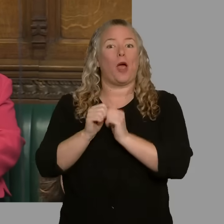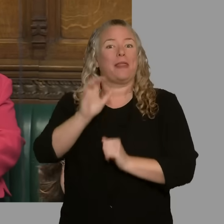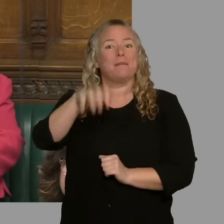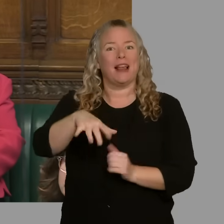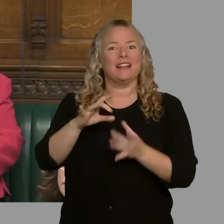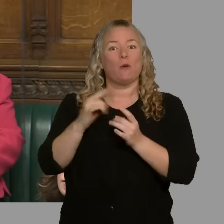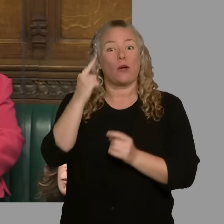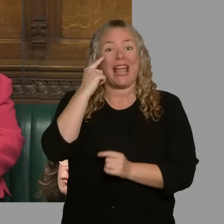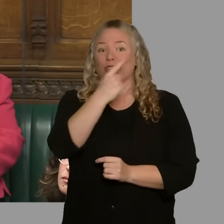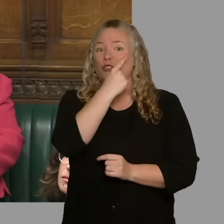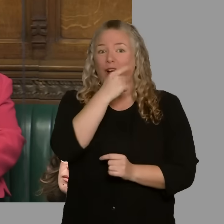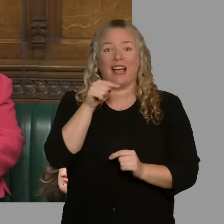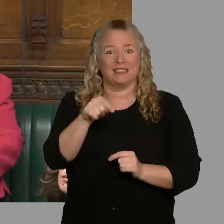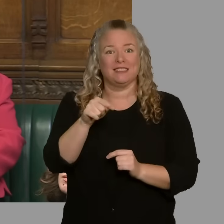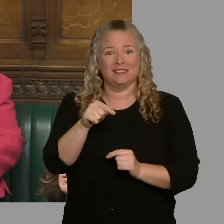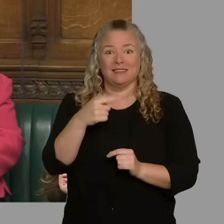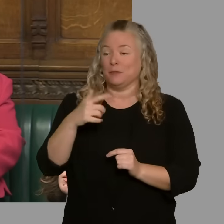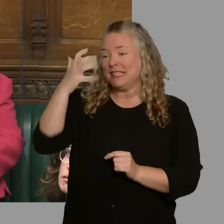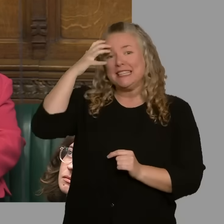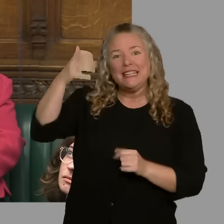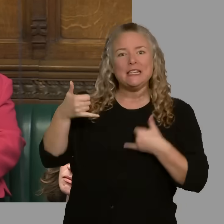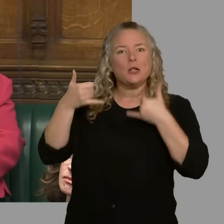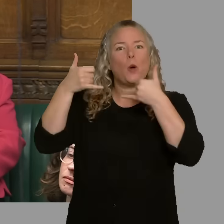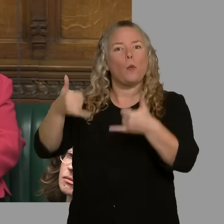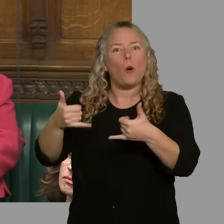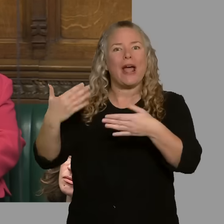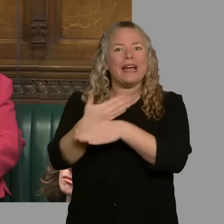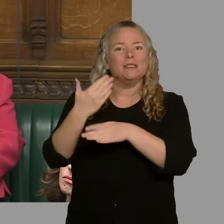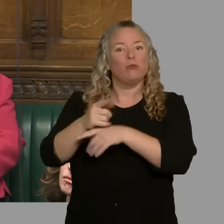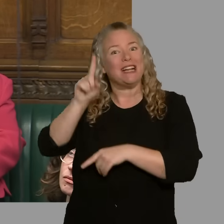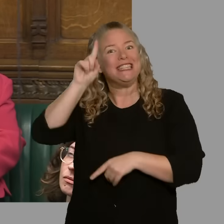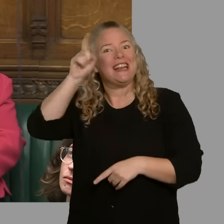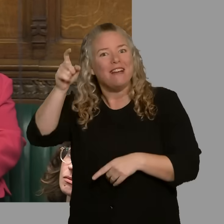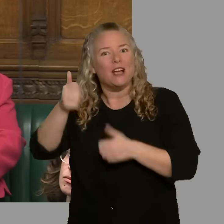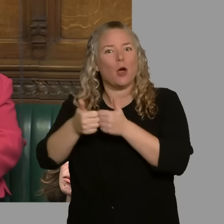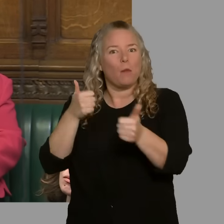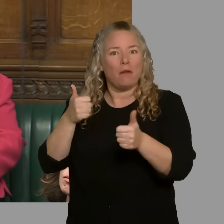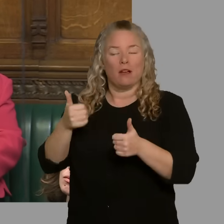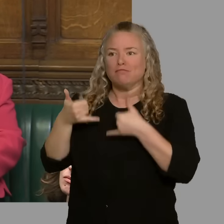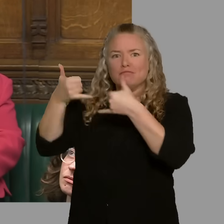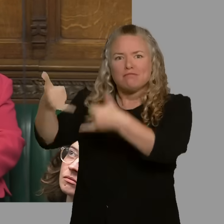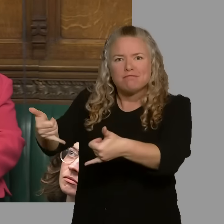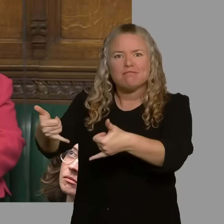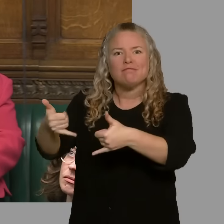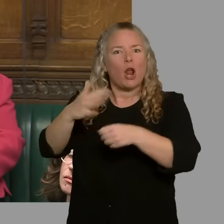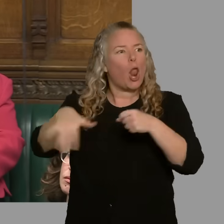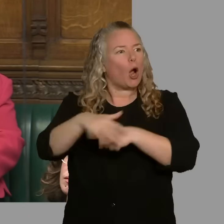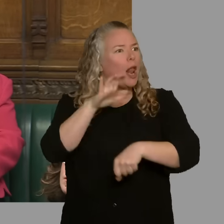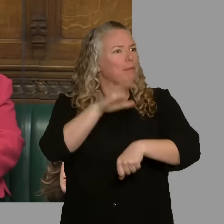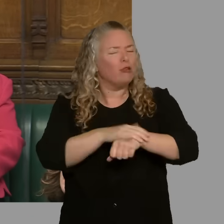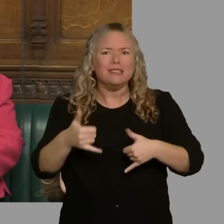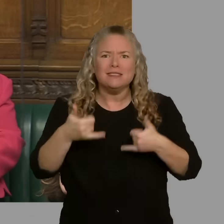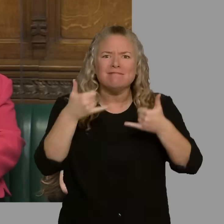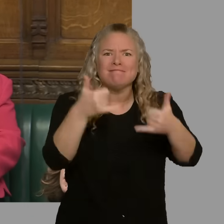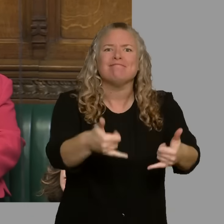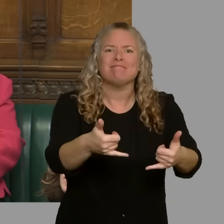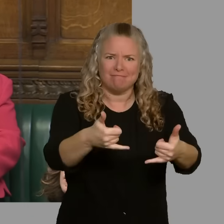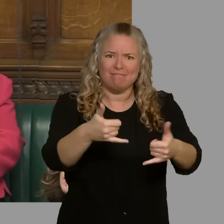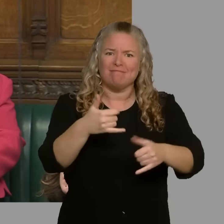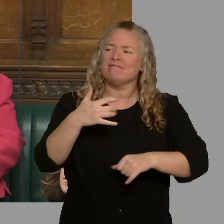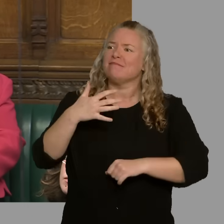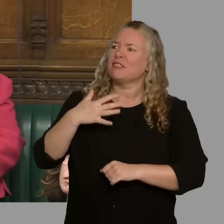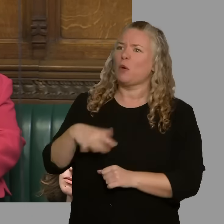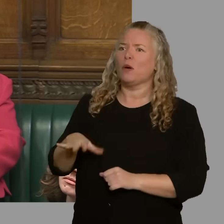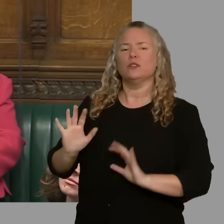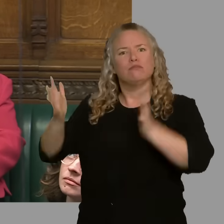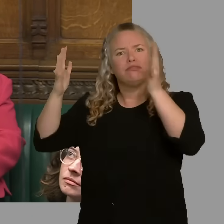government's ambition to get 2/3 of our young people into an apprenticeship, further education or university, and ask the Prime Minister what he